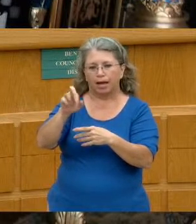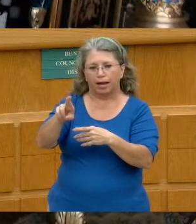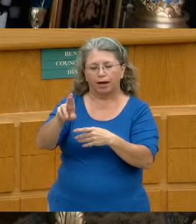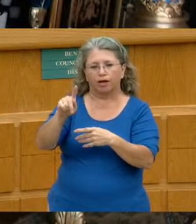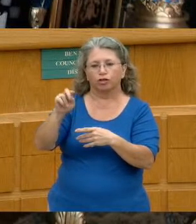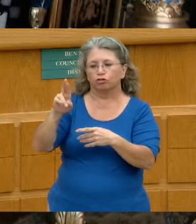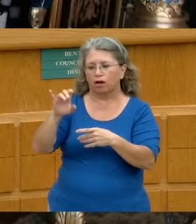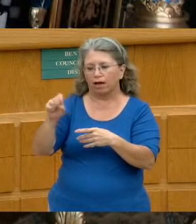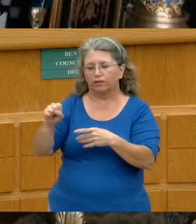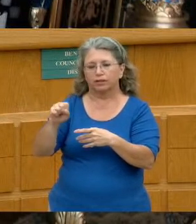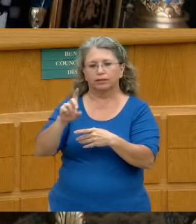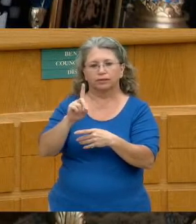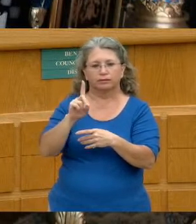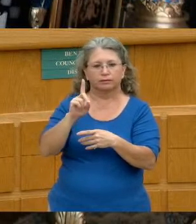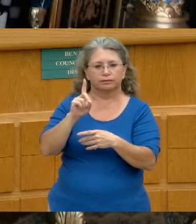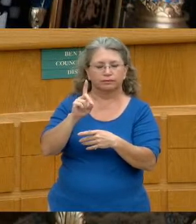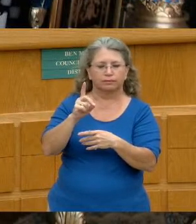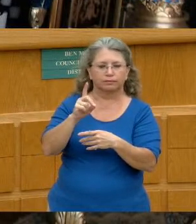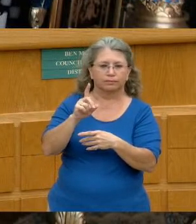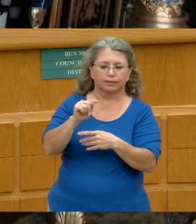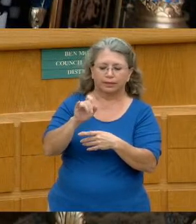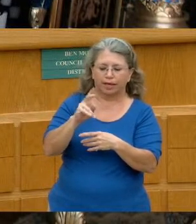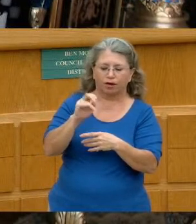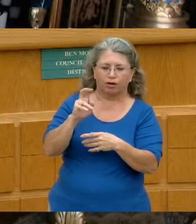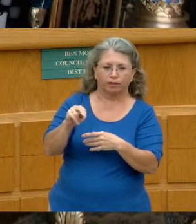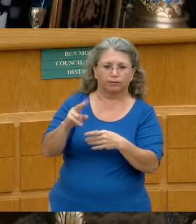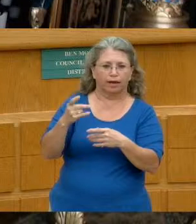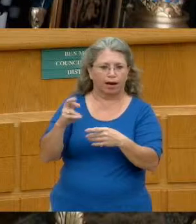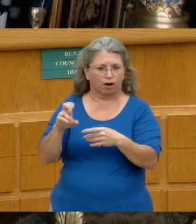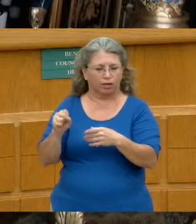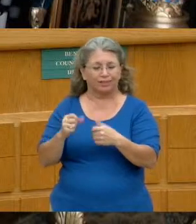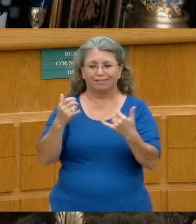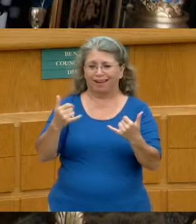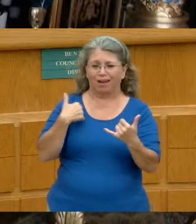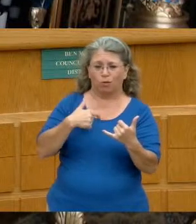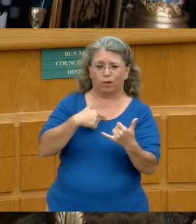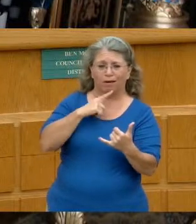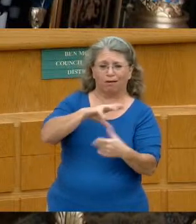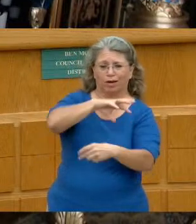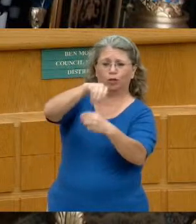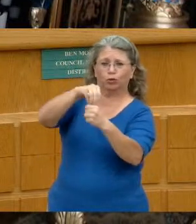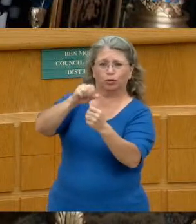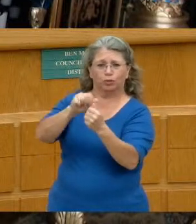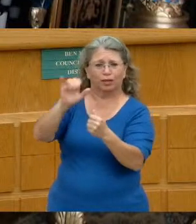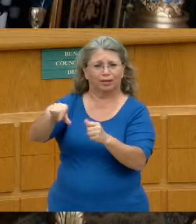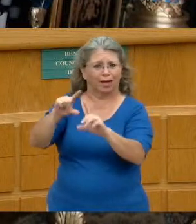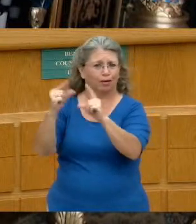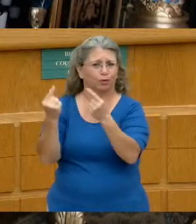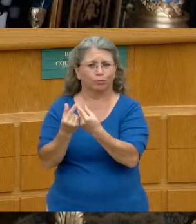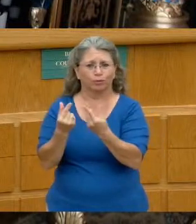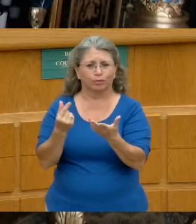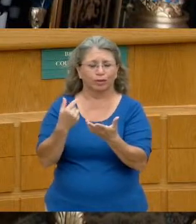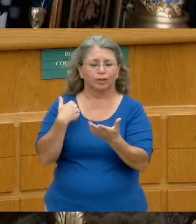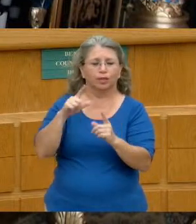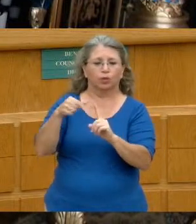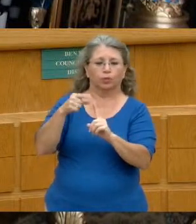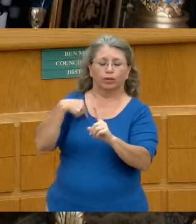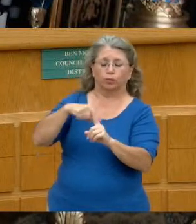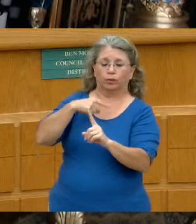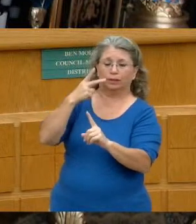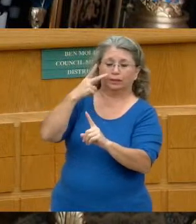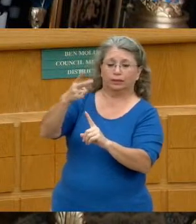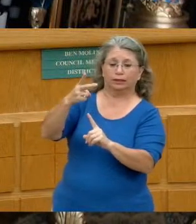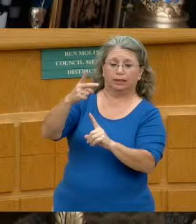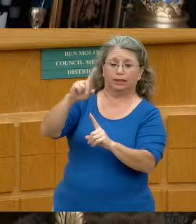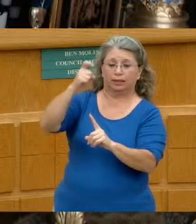we sadly, as I told you yesterday, we're among that group. So, when we see this proclamation, we know that